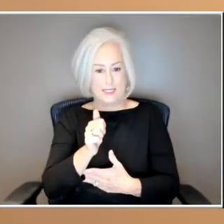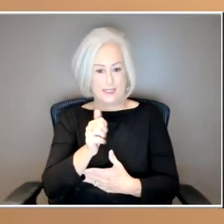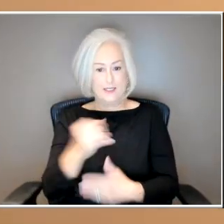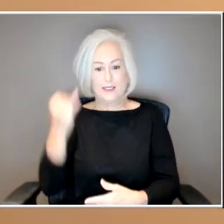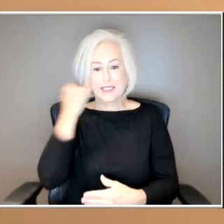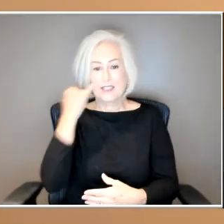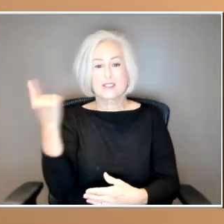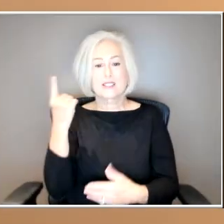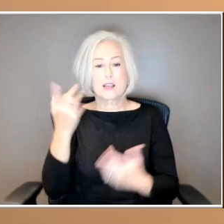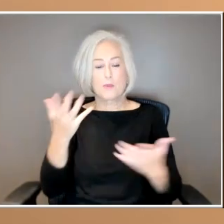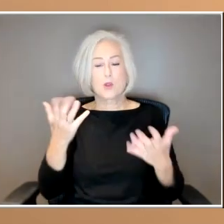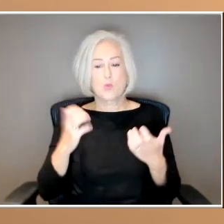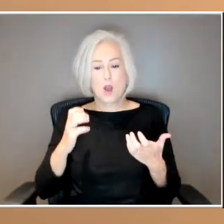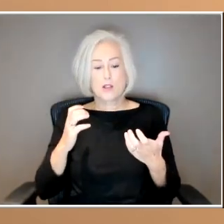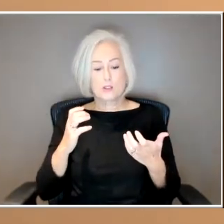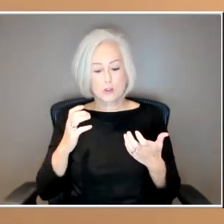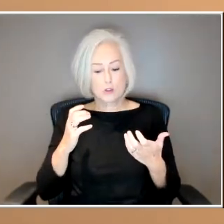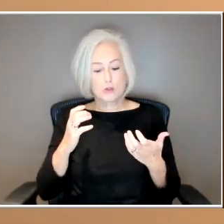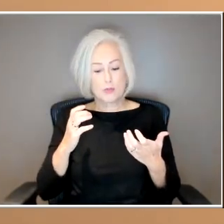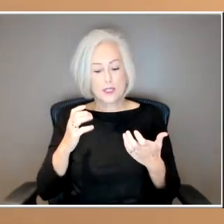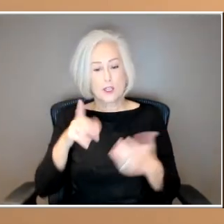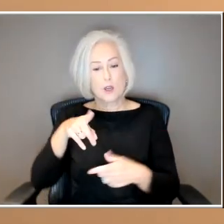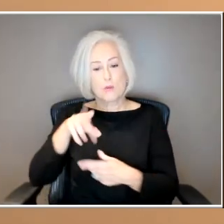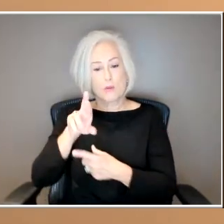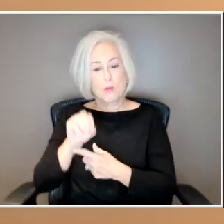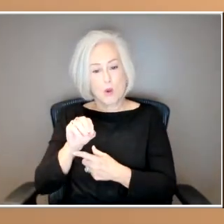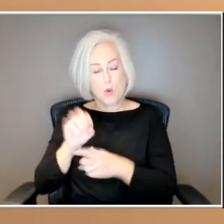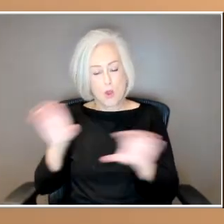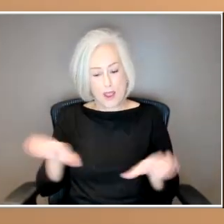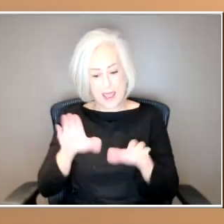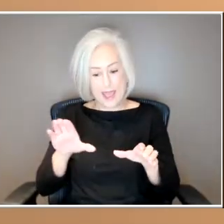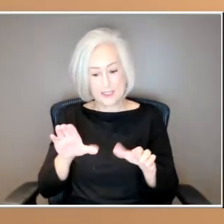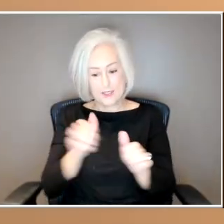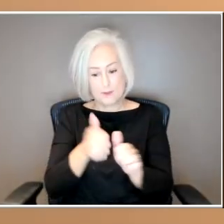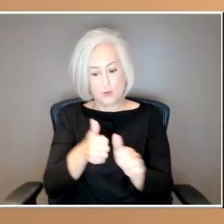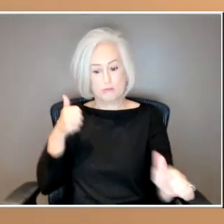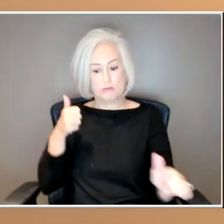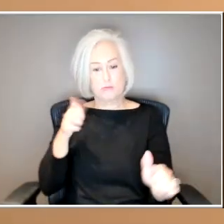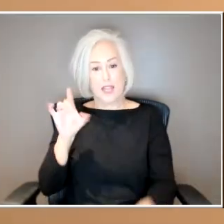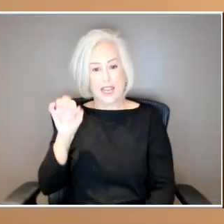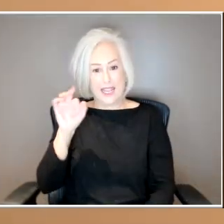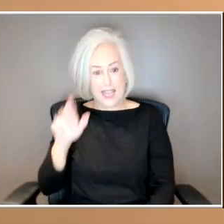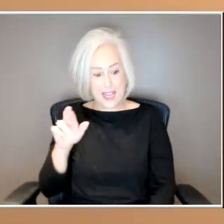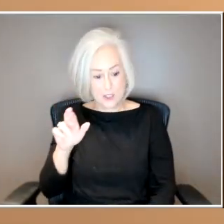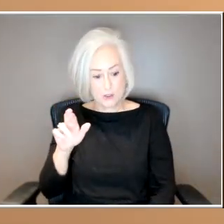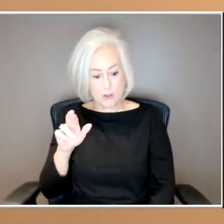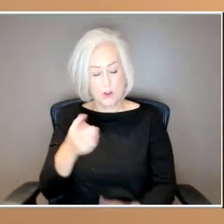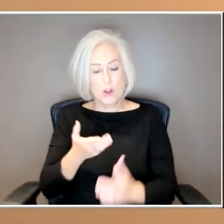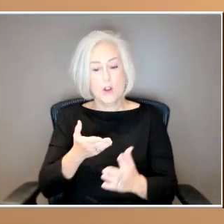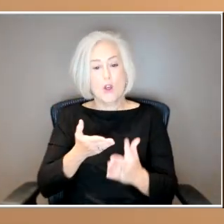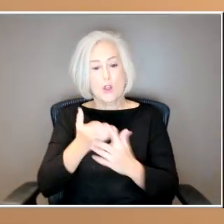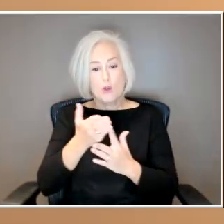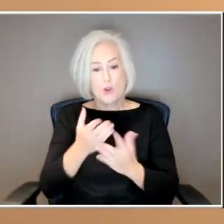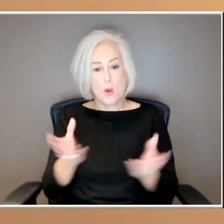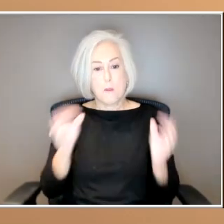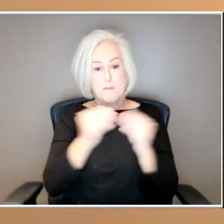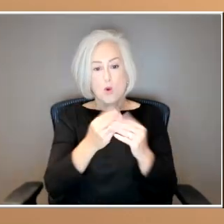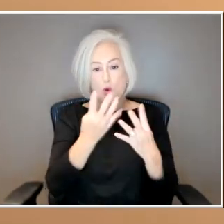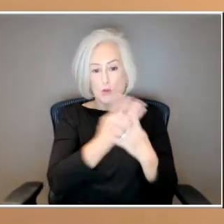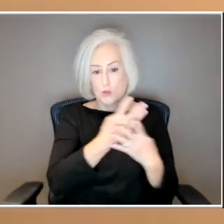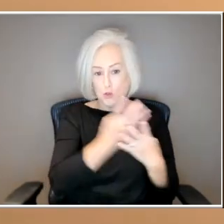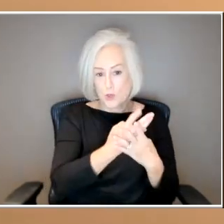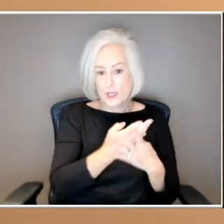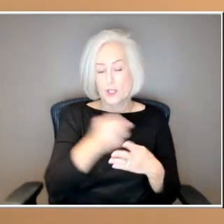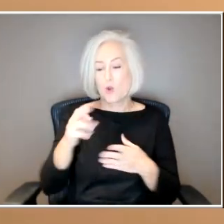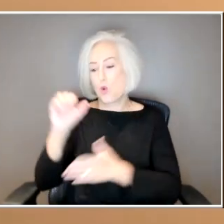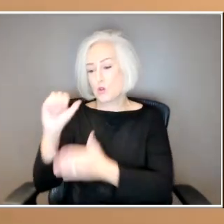to be proactive about trying to prevent cancer, whether that's through increased screening or through surgical intervention, meeting